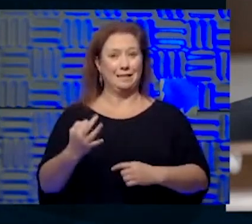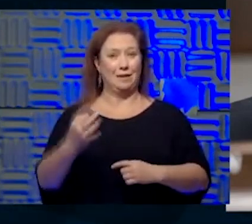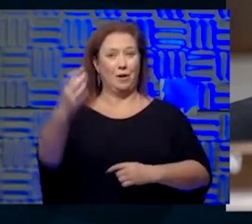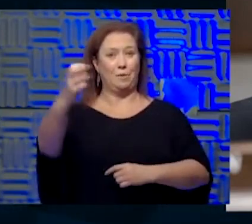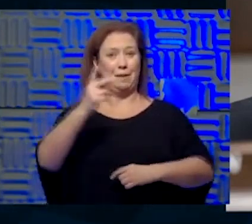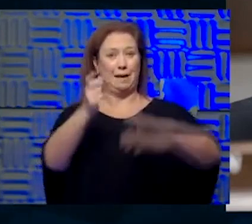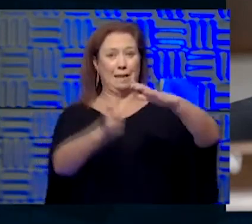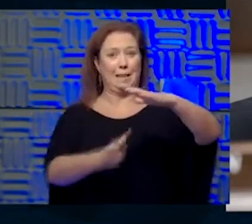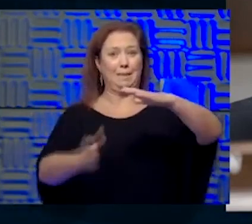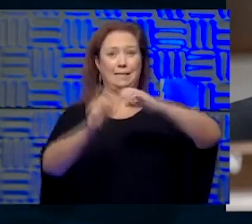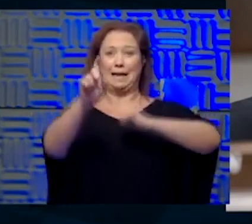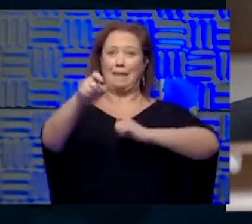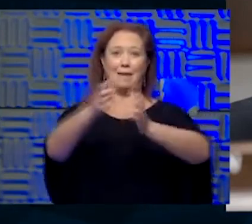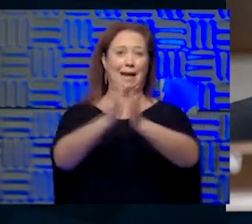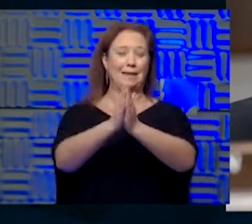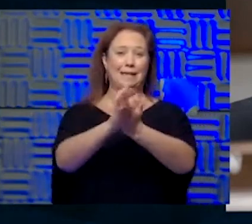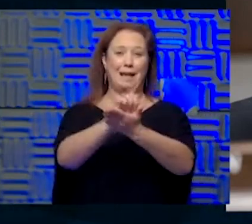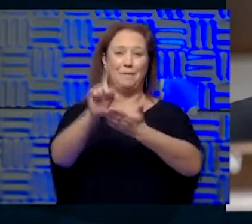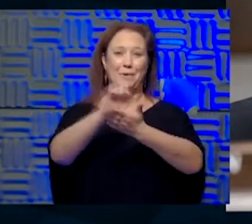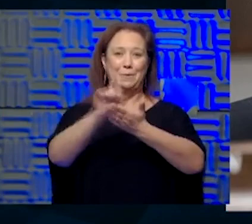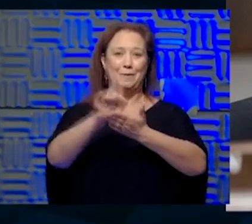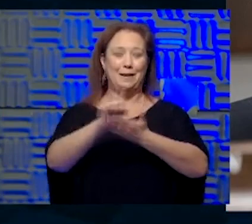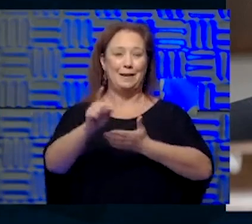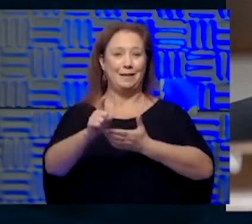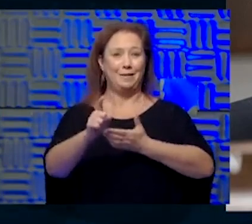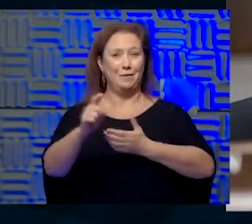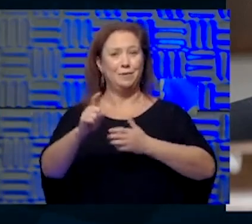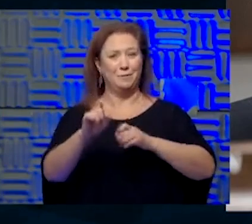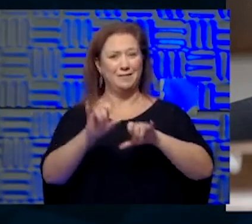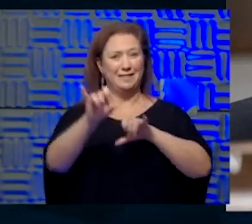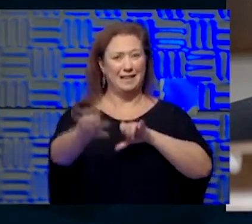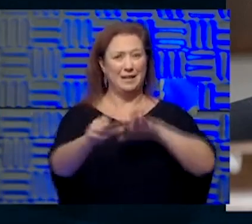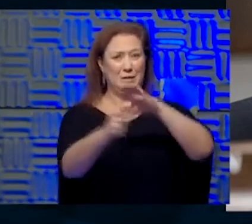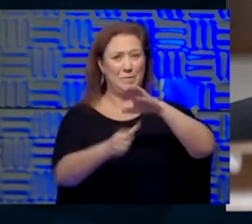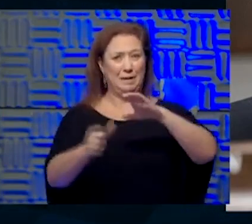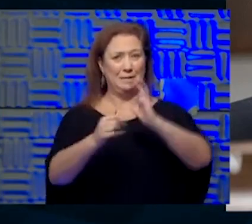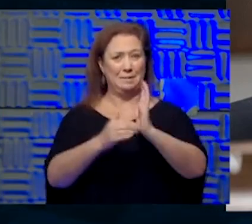the basement again? I have to ask, as I know I think you spent a lot of time there.